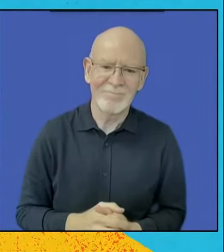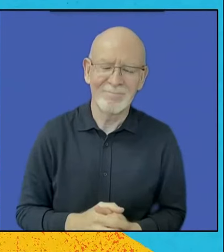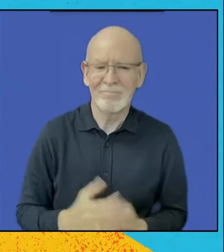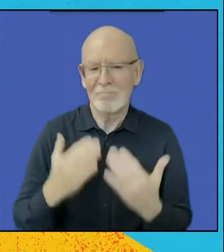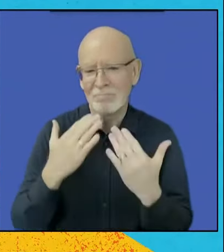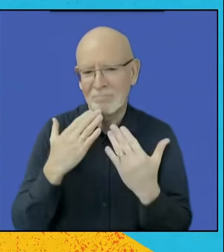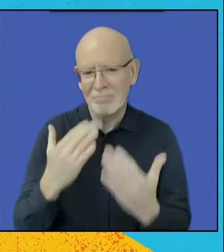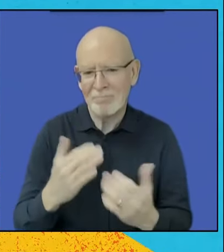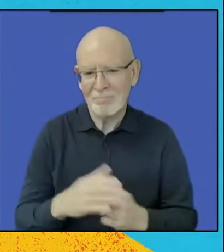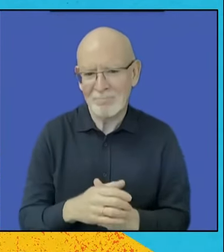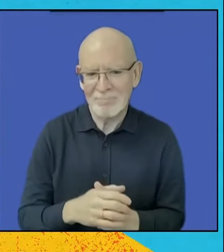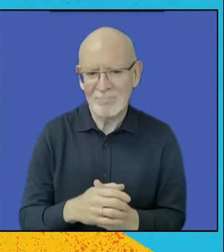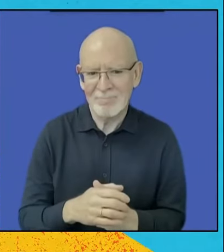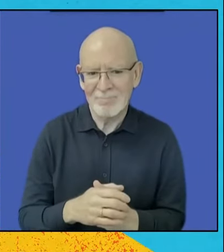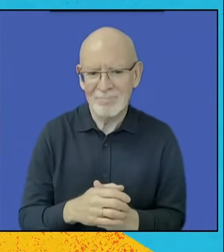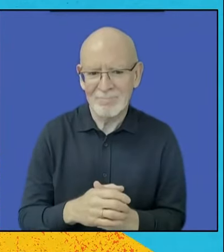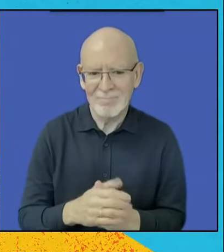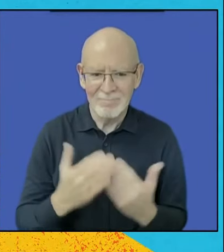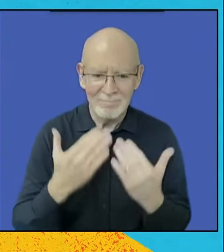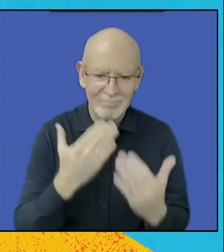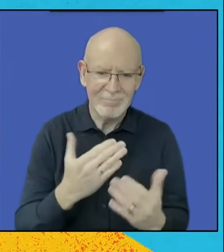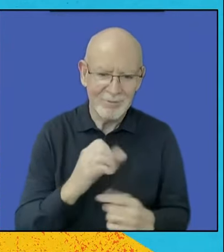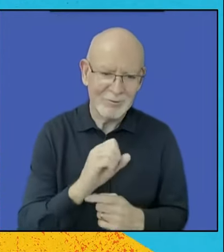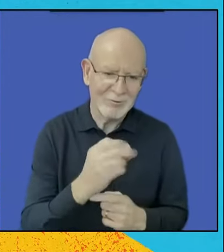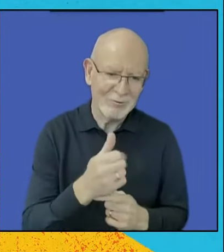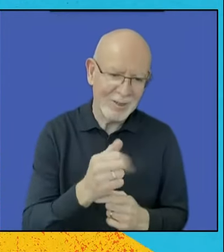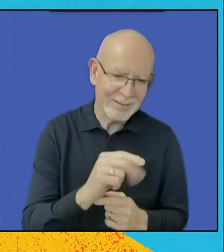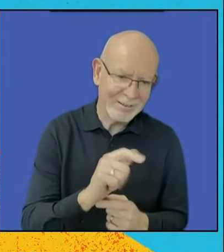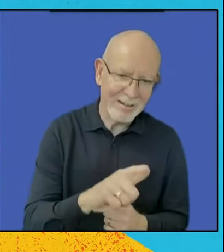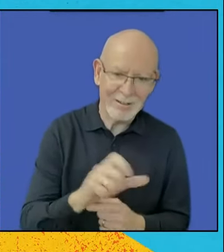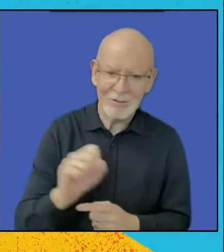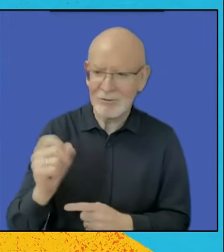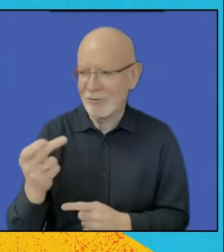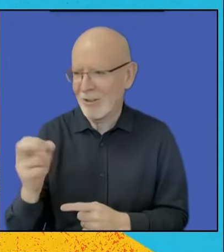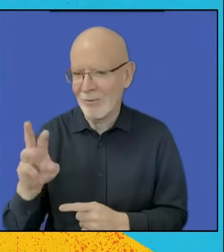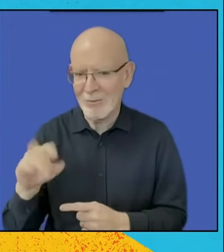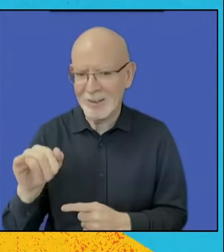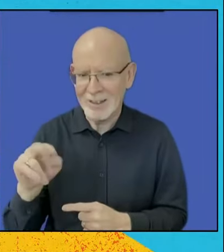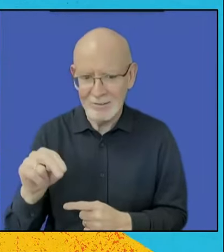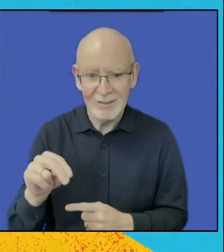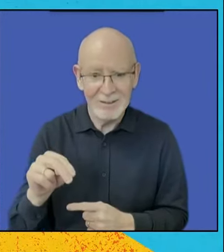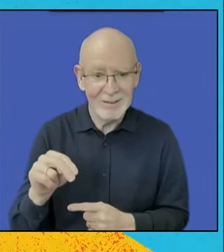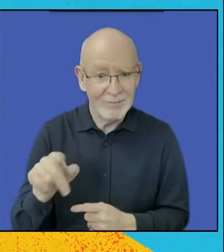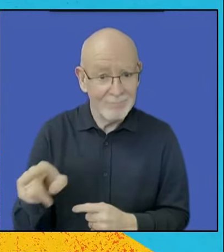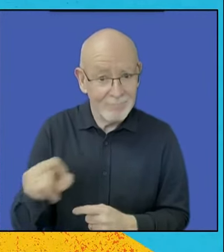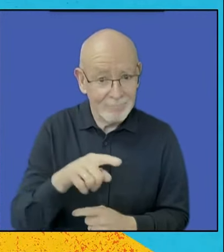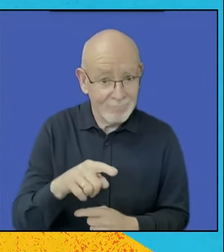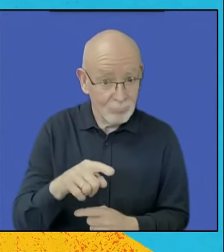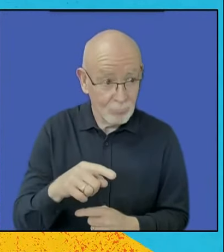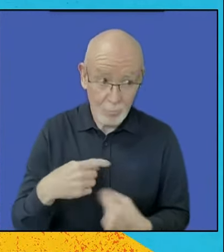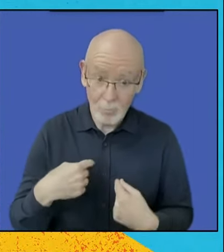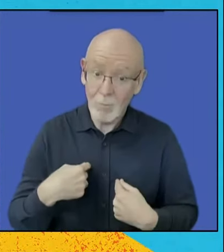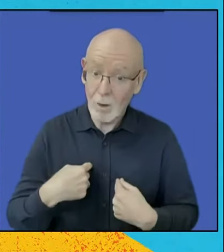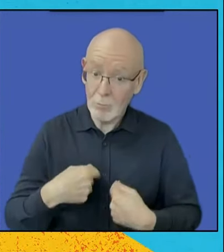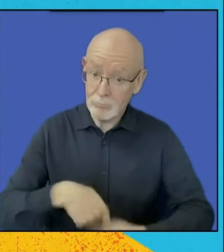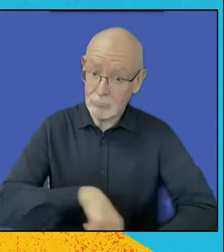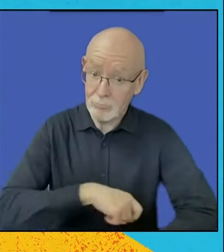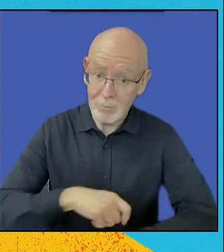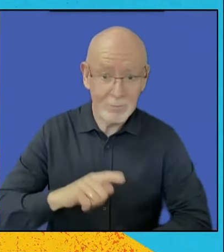opportunities. So the lack of funding opportunities for meaningful child participation in the UN is a significant barrier to